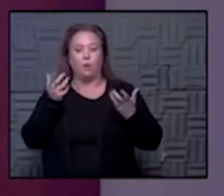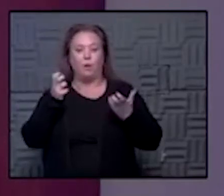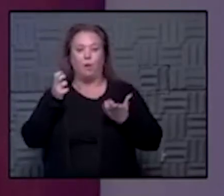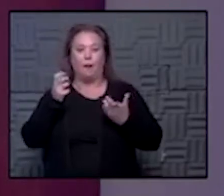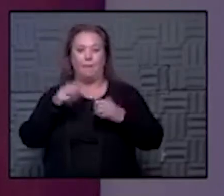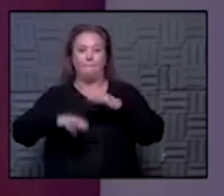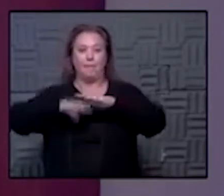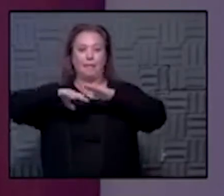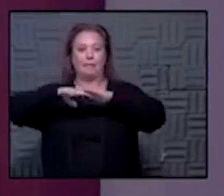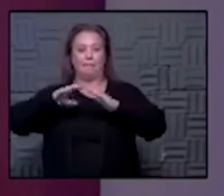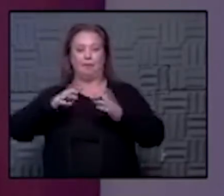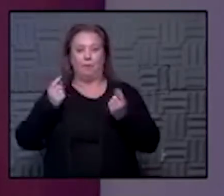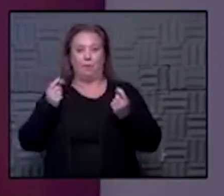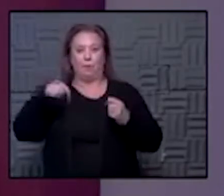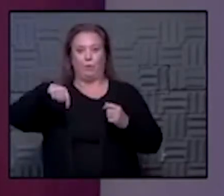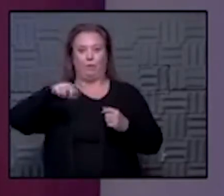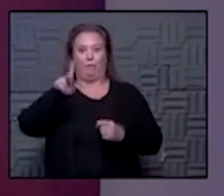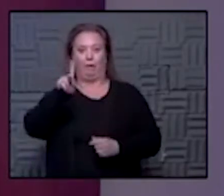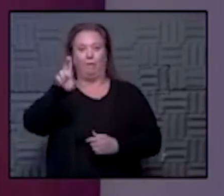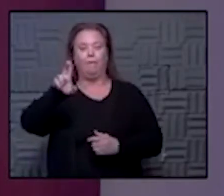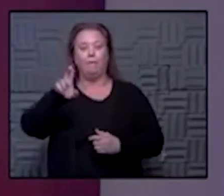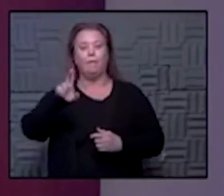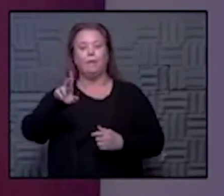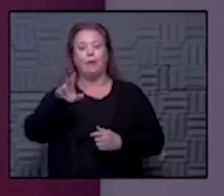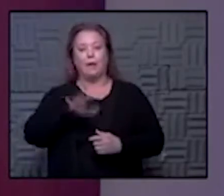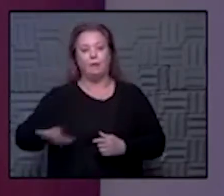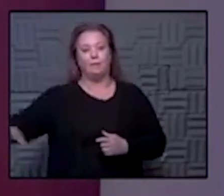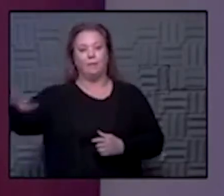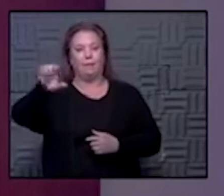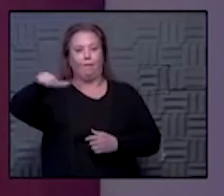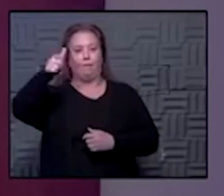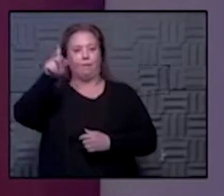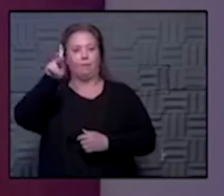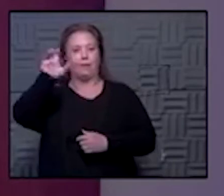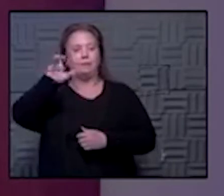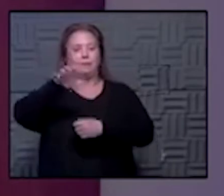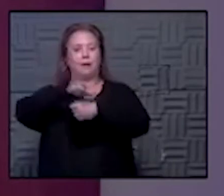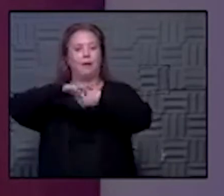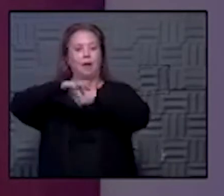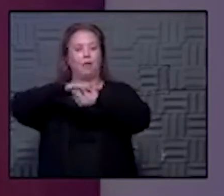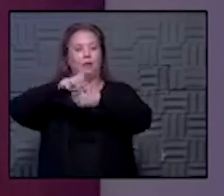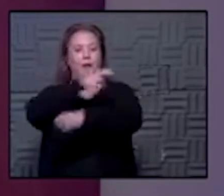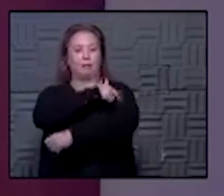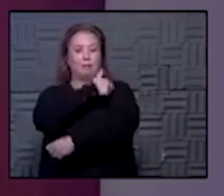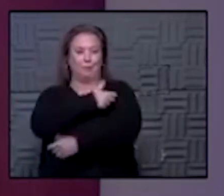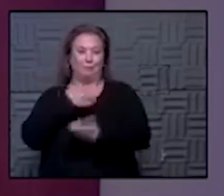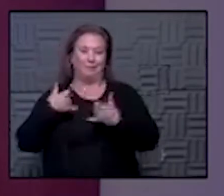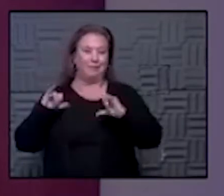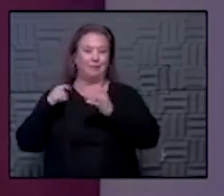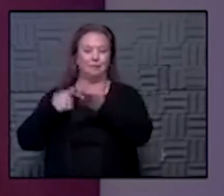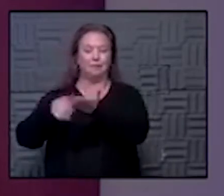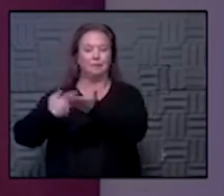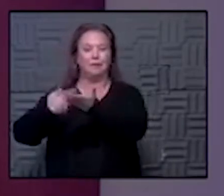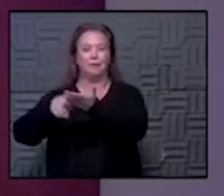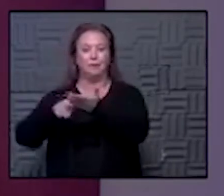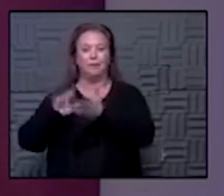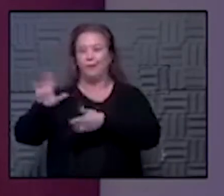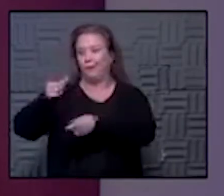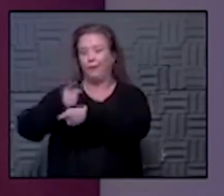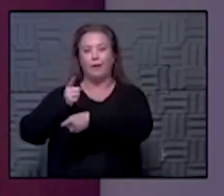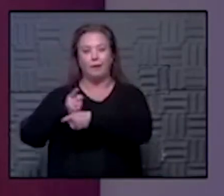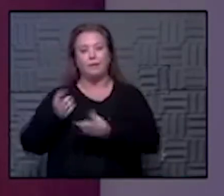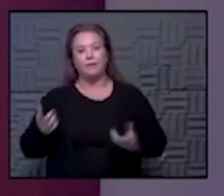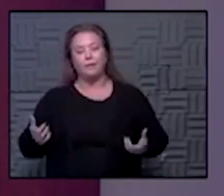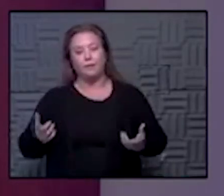what we can do in our own hospital and also the surrounding metro hospitals. So those are ongoing discussions, and you're absolutely right. I think